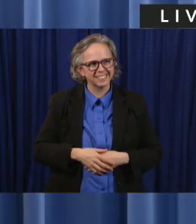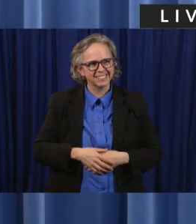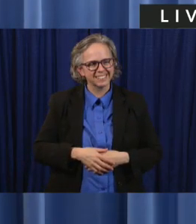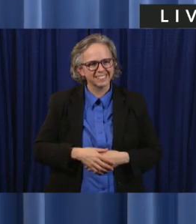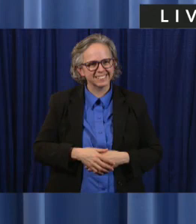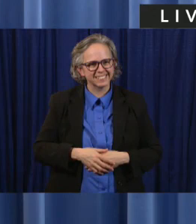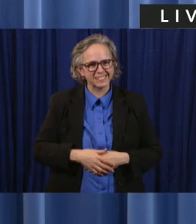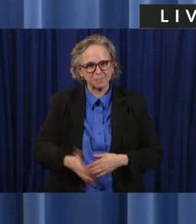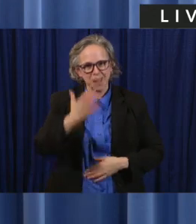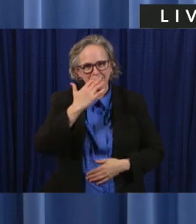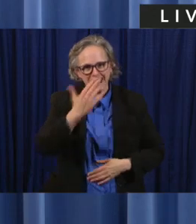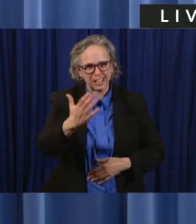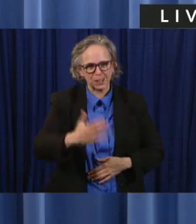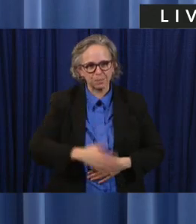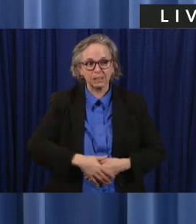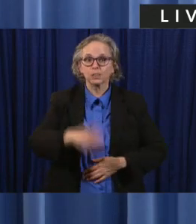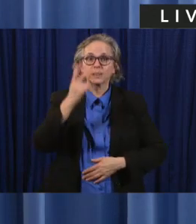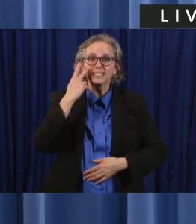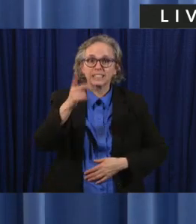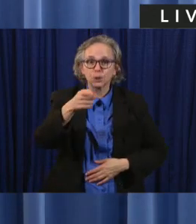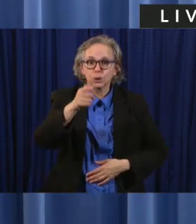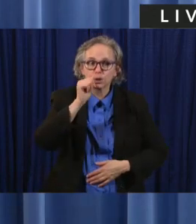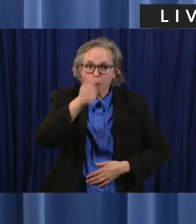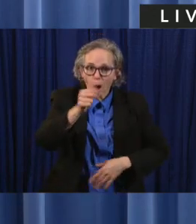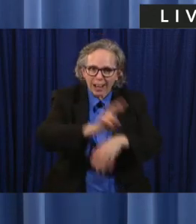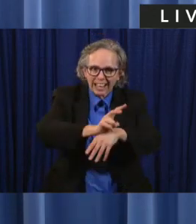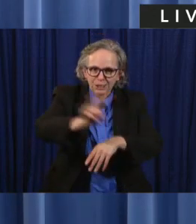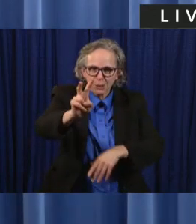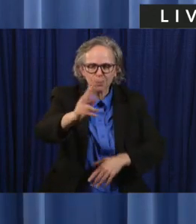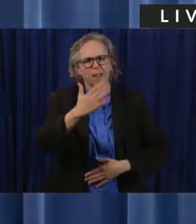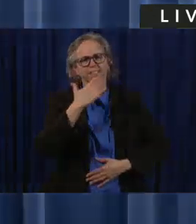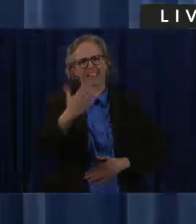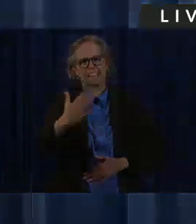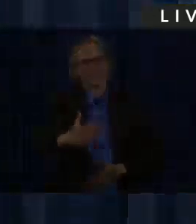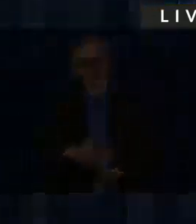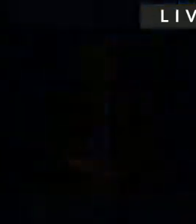Thank you. See you all tomorrow, 2 o'clock. Thank you.